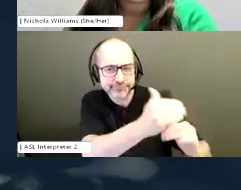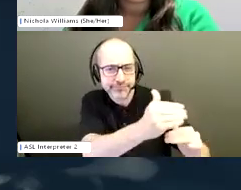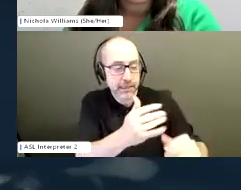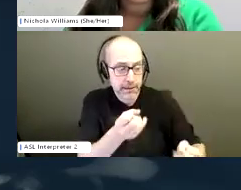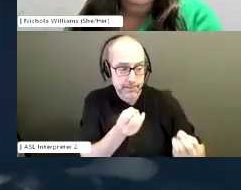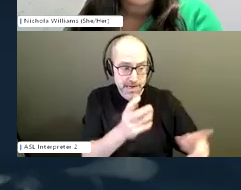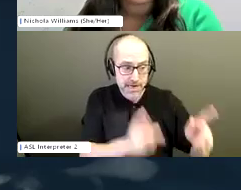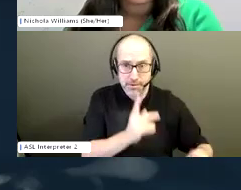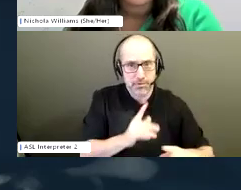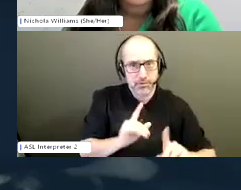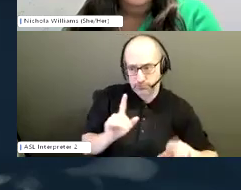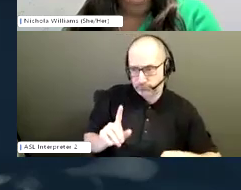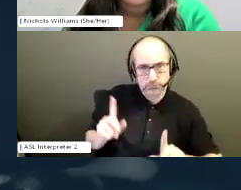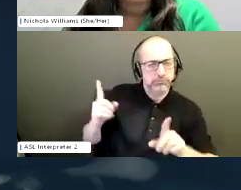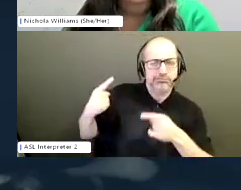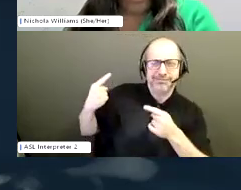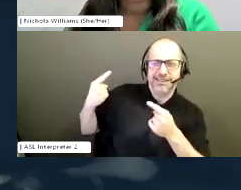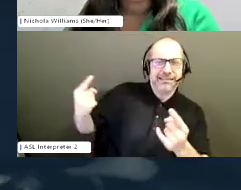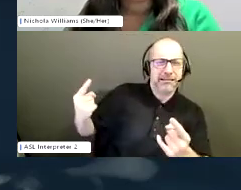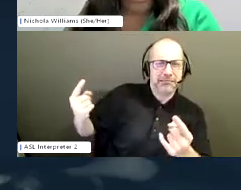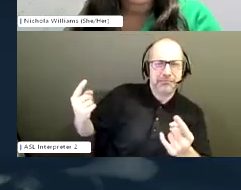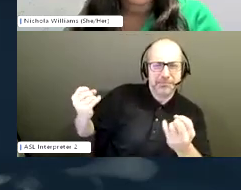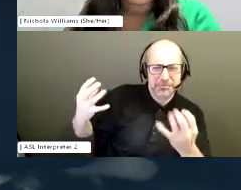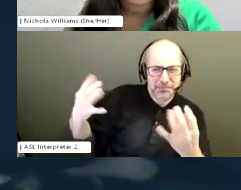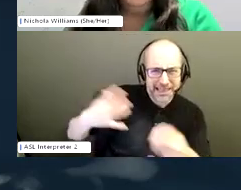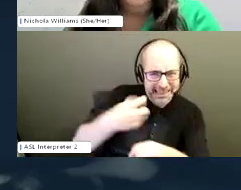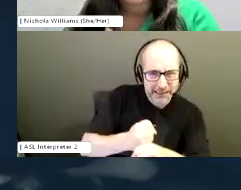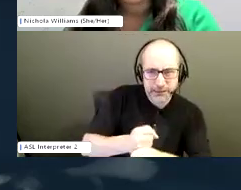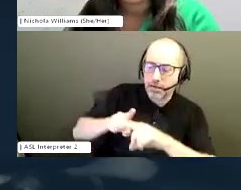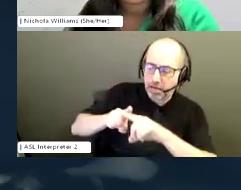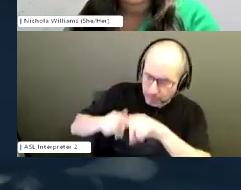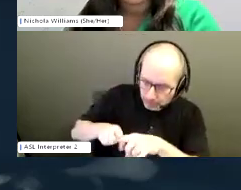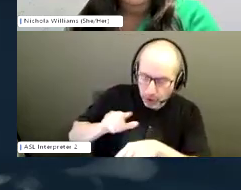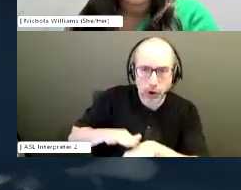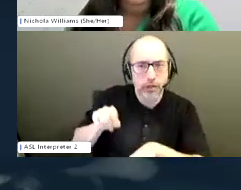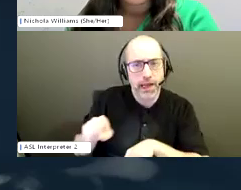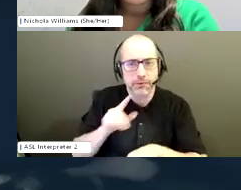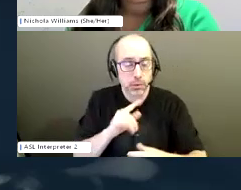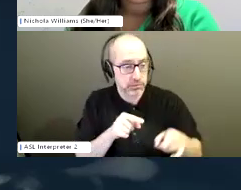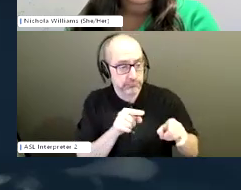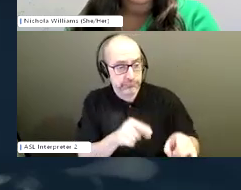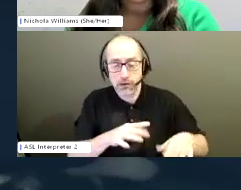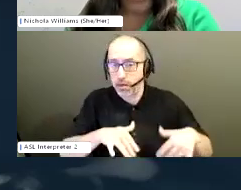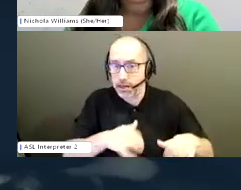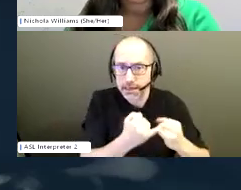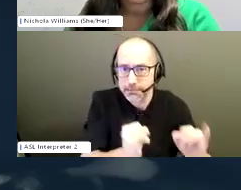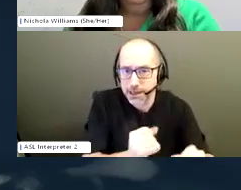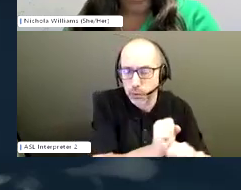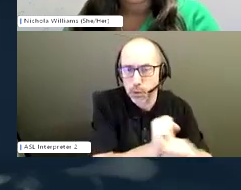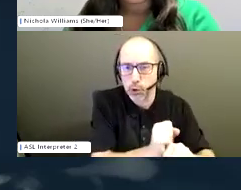their abuser throughout their lives and may have been prevented from seeking work or developing independent sources of